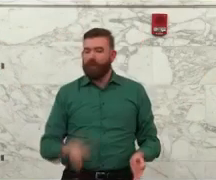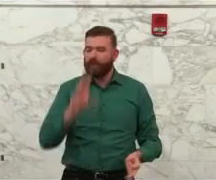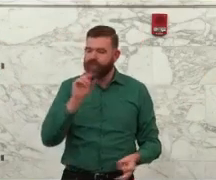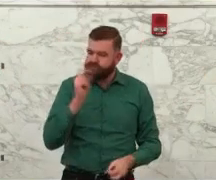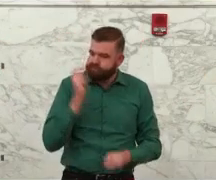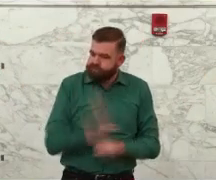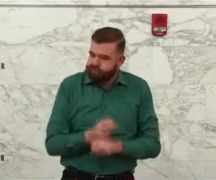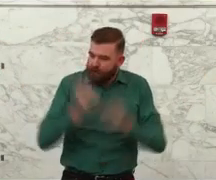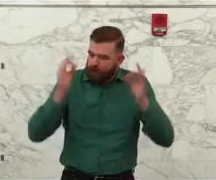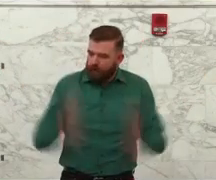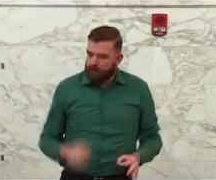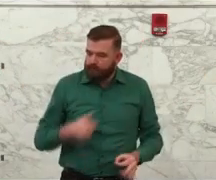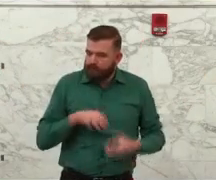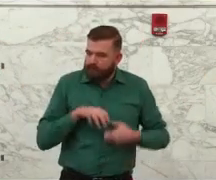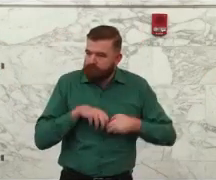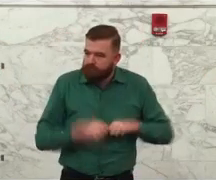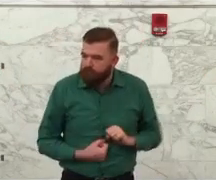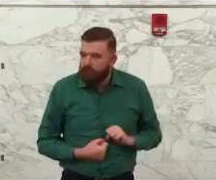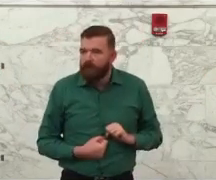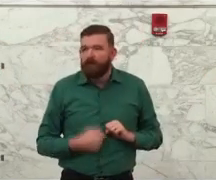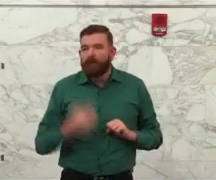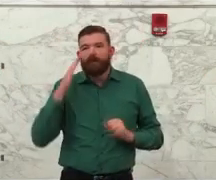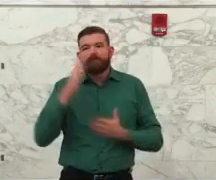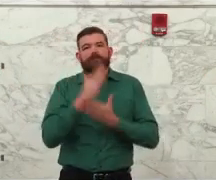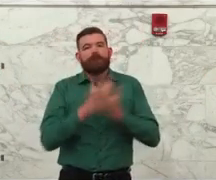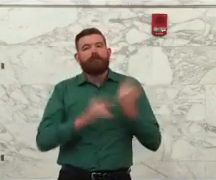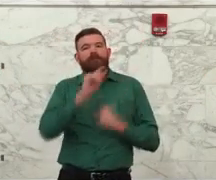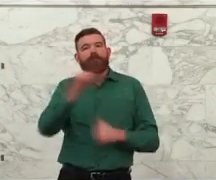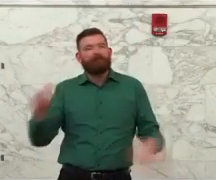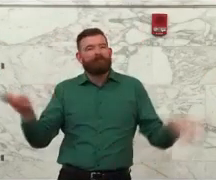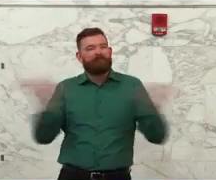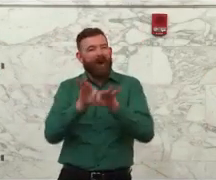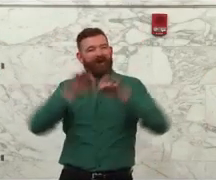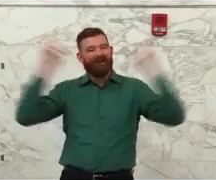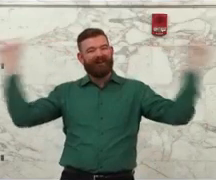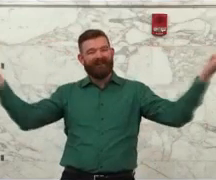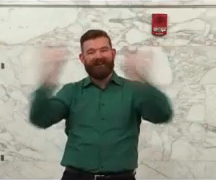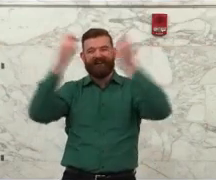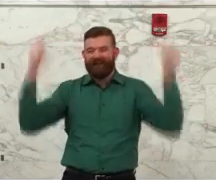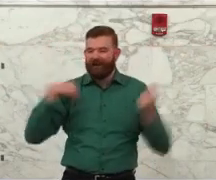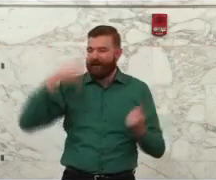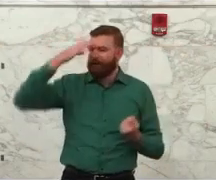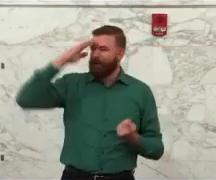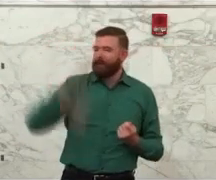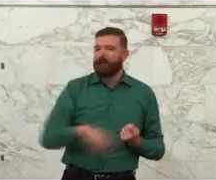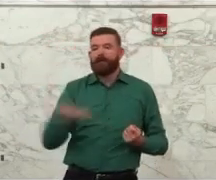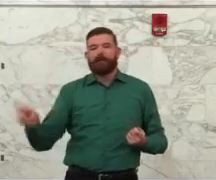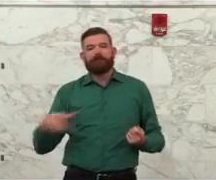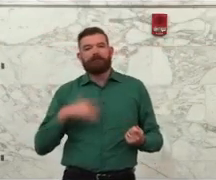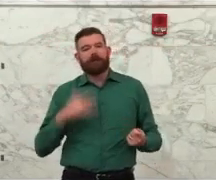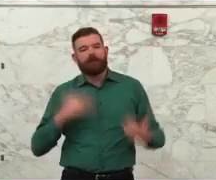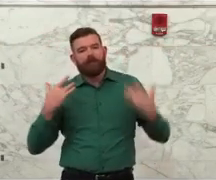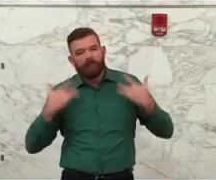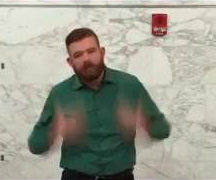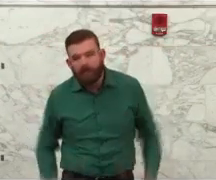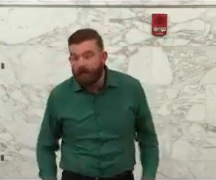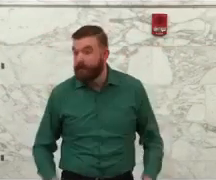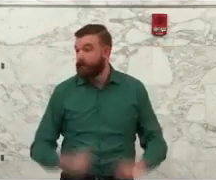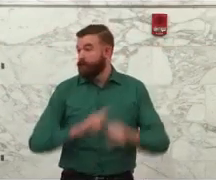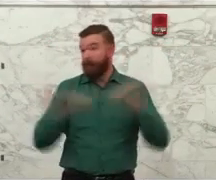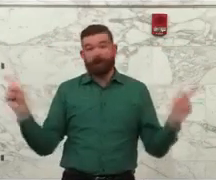be celebrated in the way we are accustomed to. And I know this will be disappointing to many residents. But my